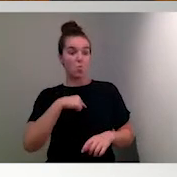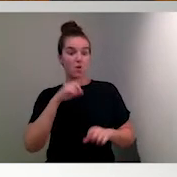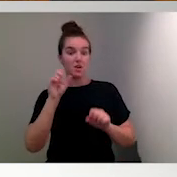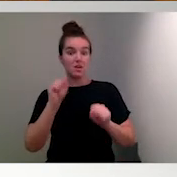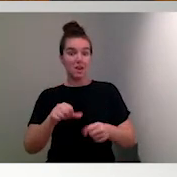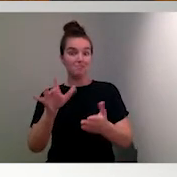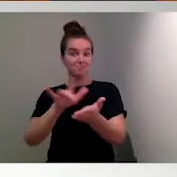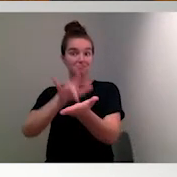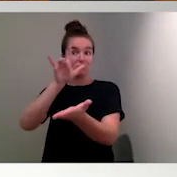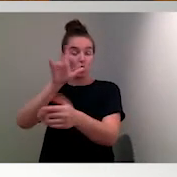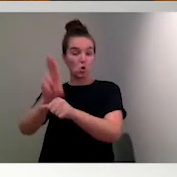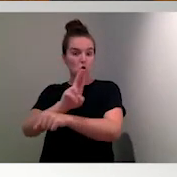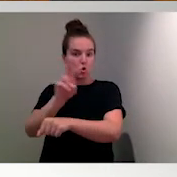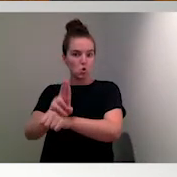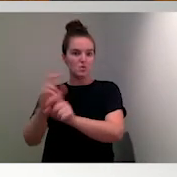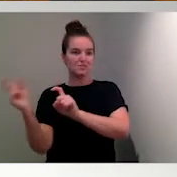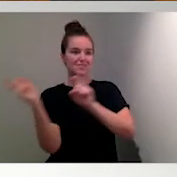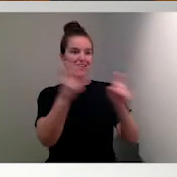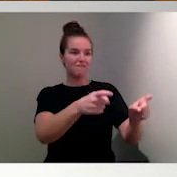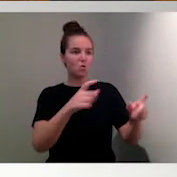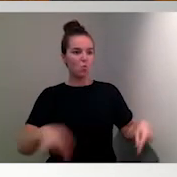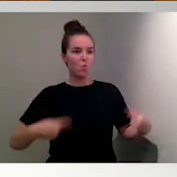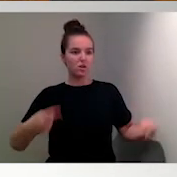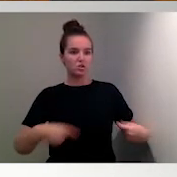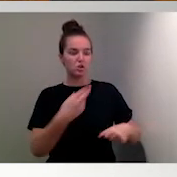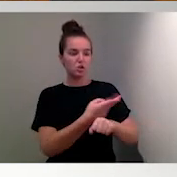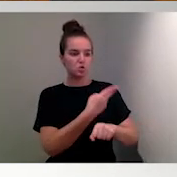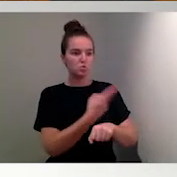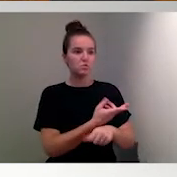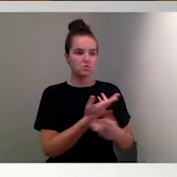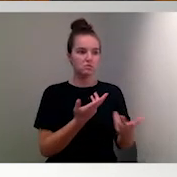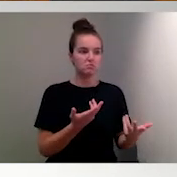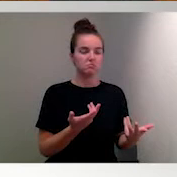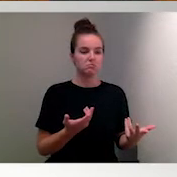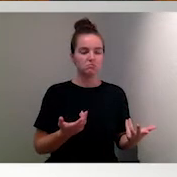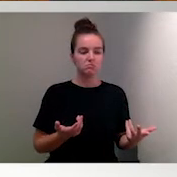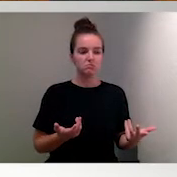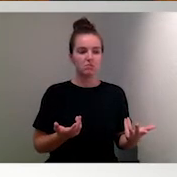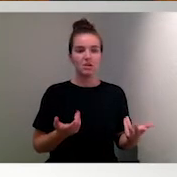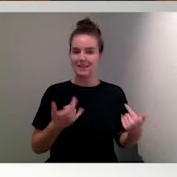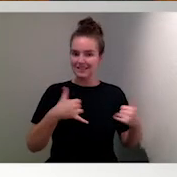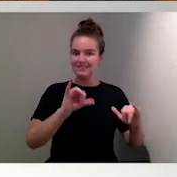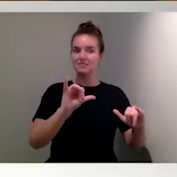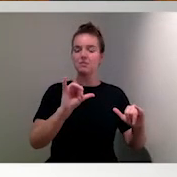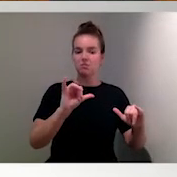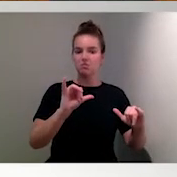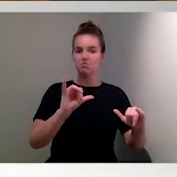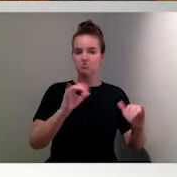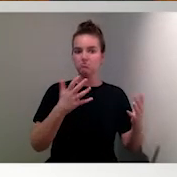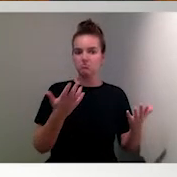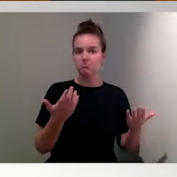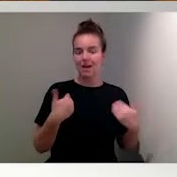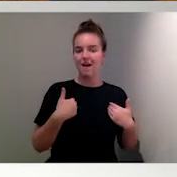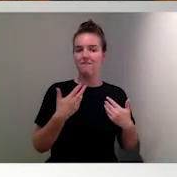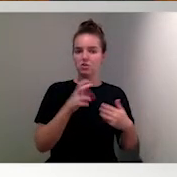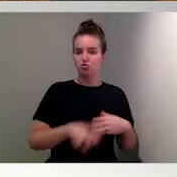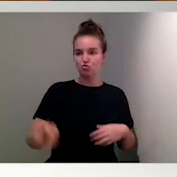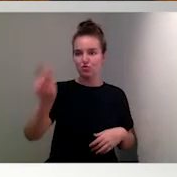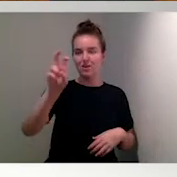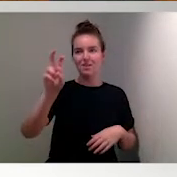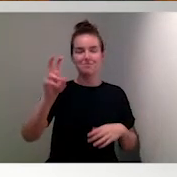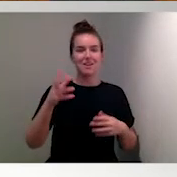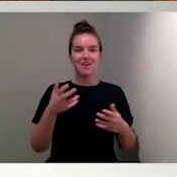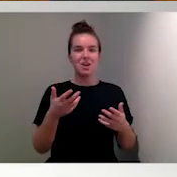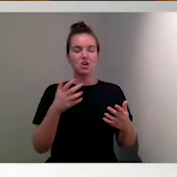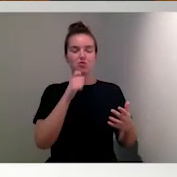and you can still have your trip without it being completely destroyed by your chair being damaged by the airline.